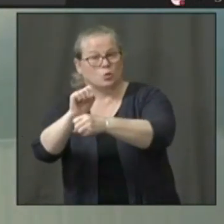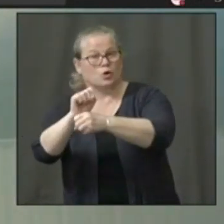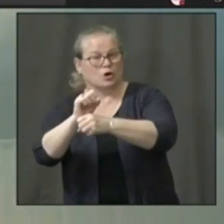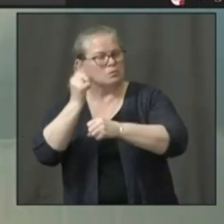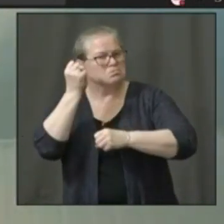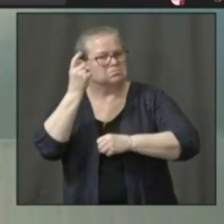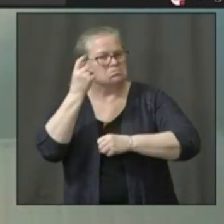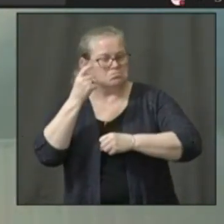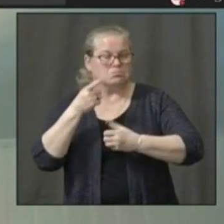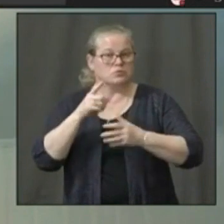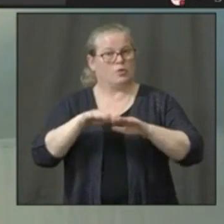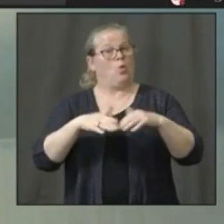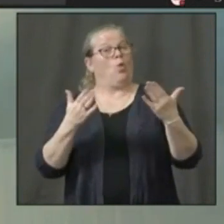As the governor said,